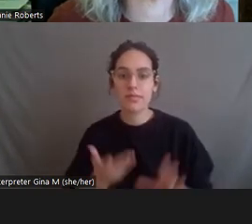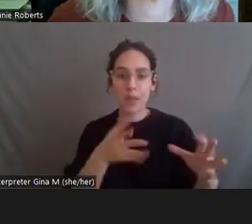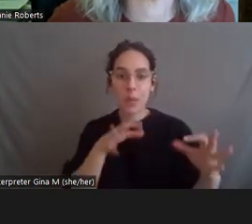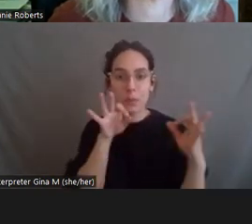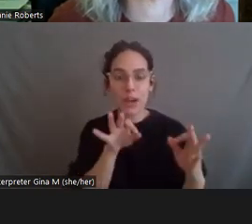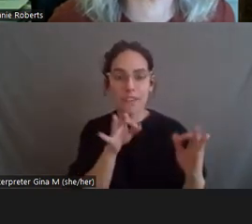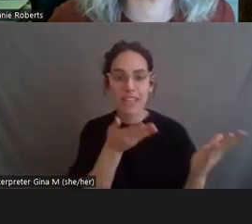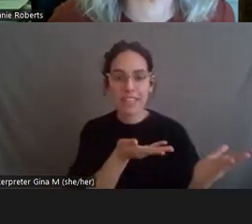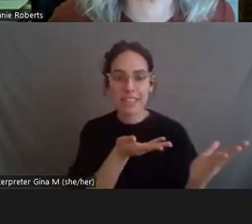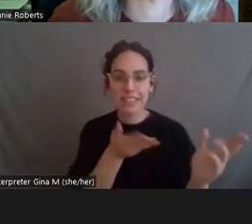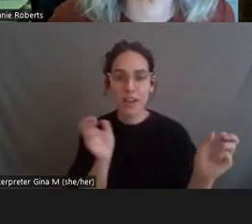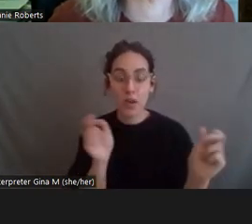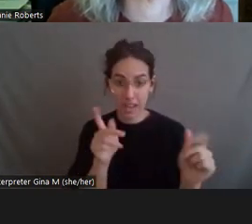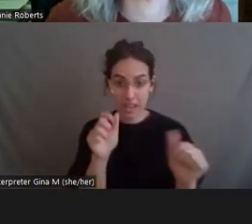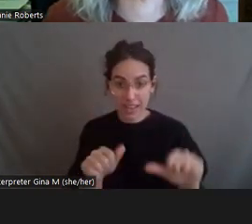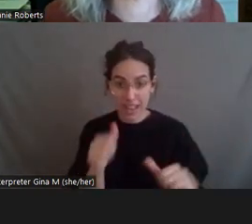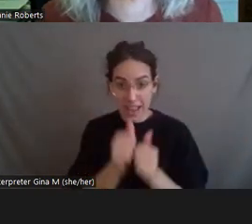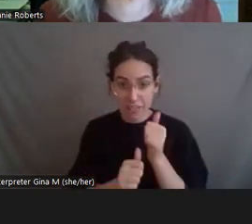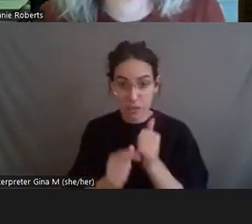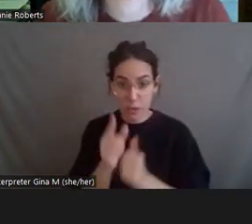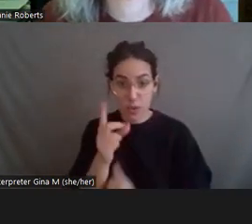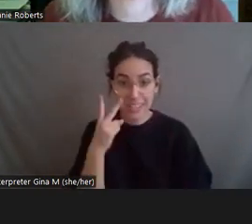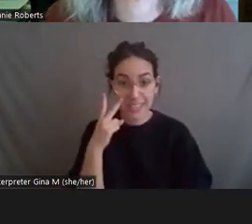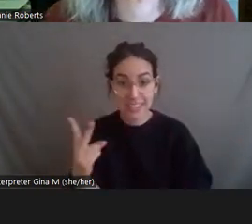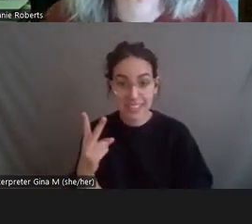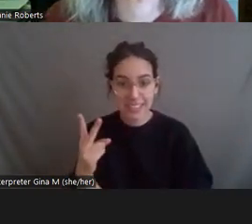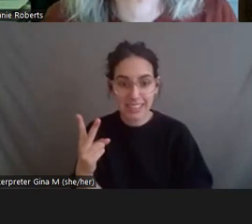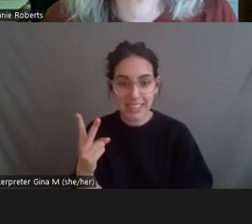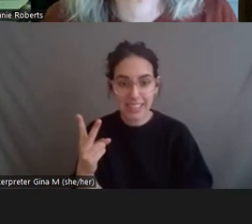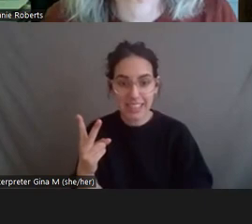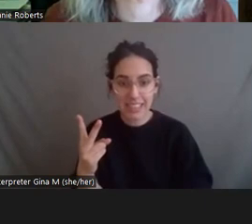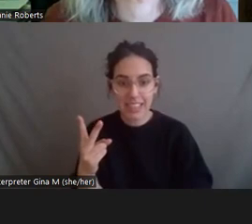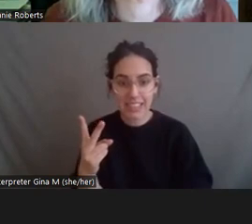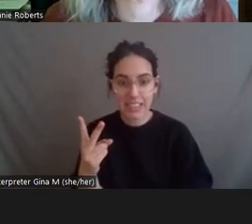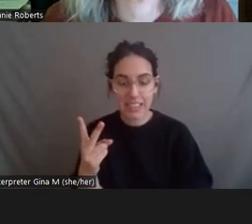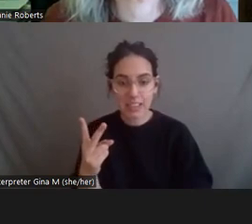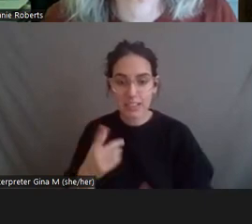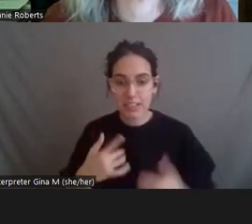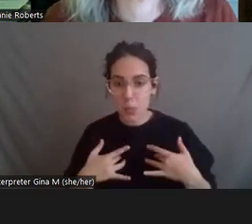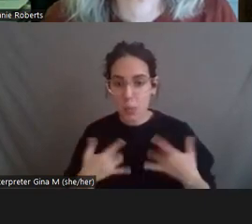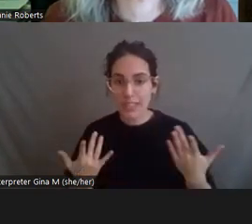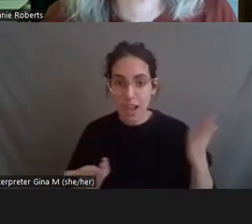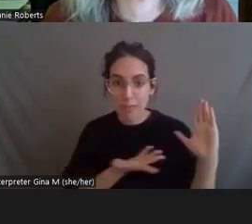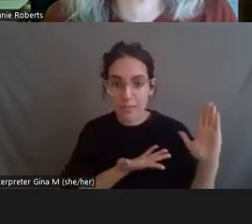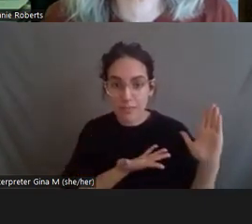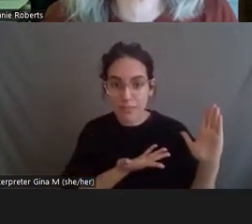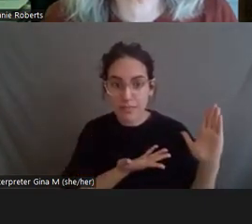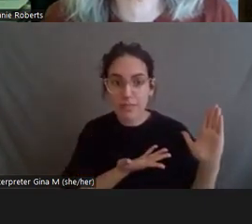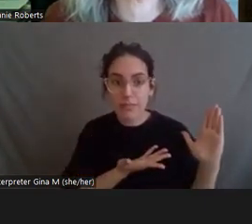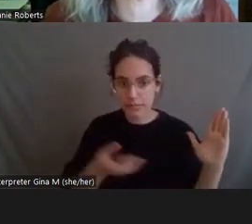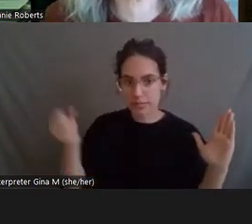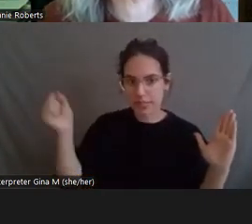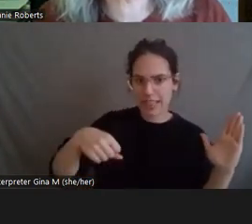Perfect. All right. Can everyone see kind of what's going on here? Yes.